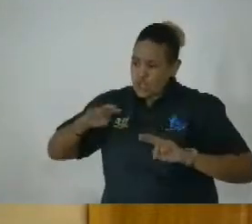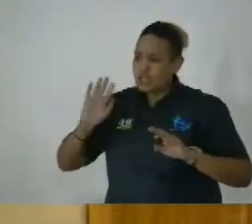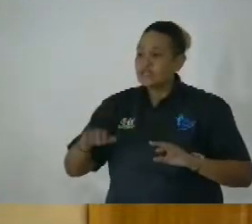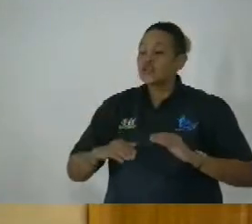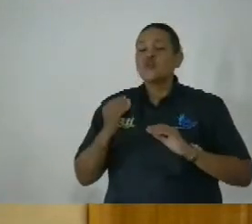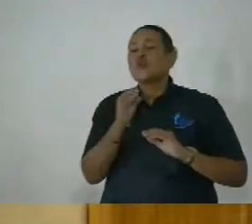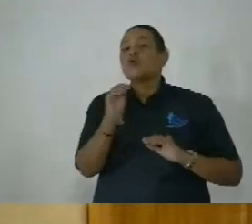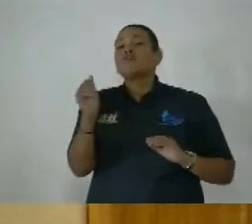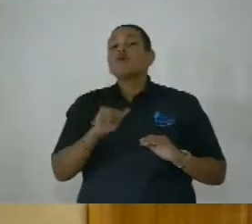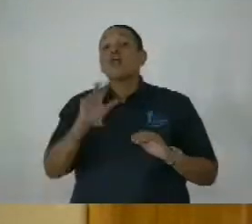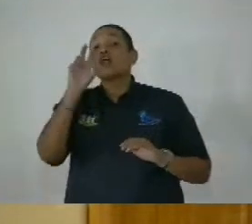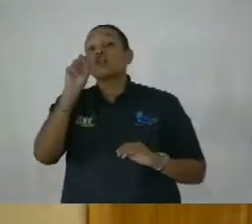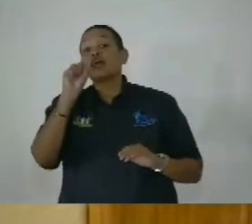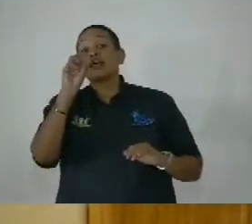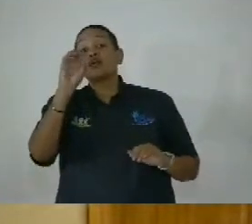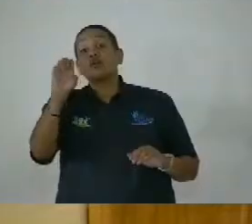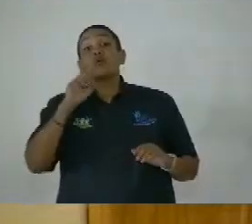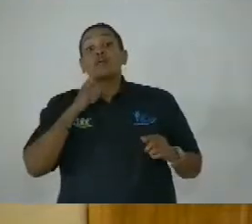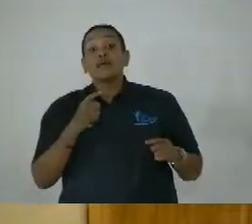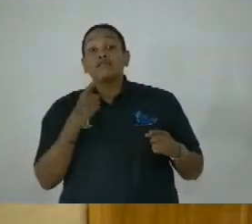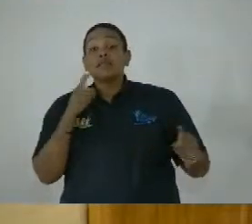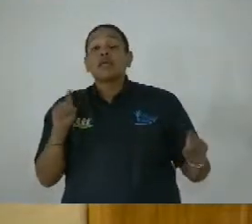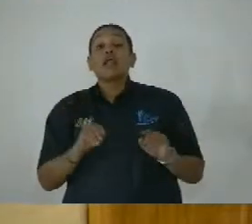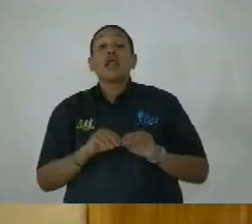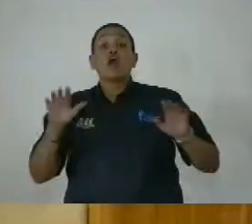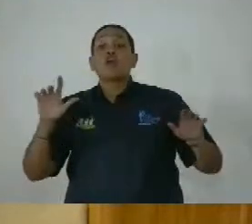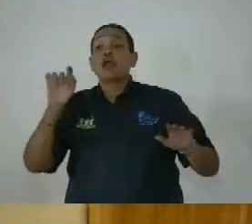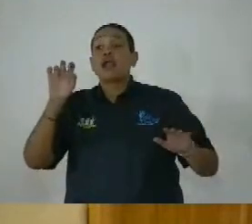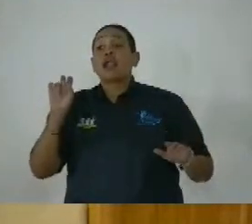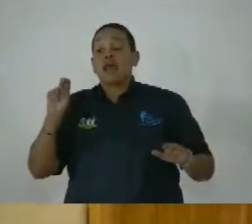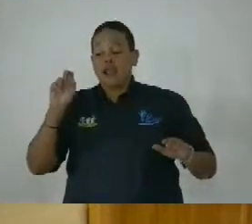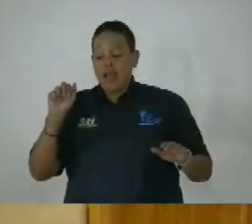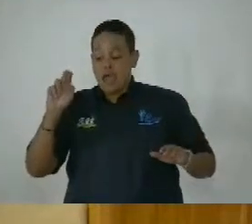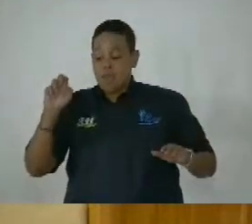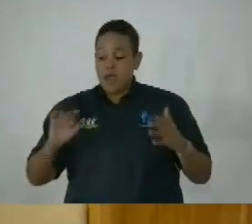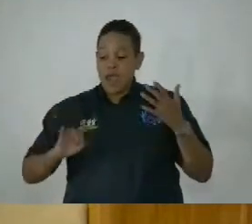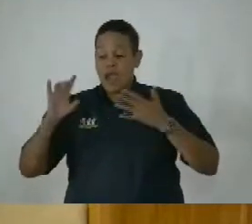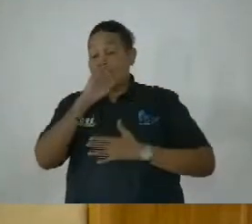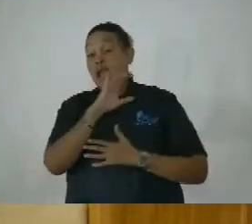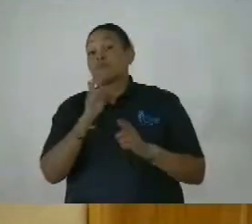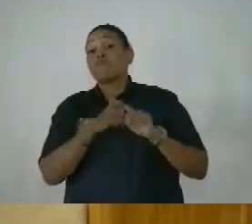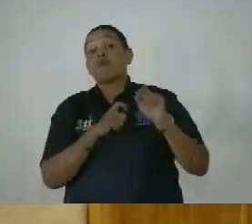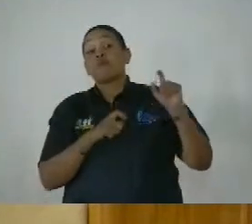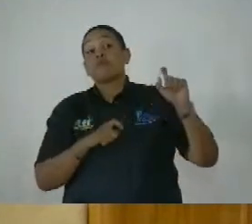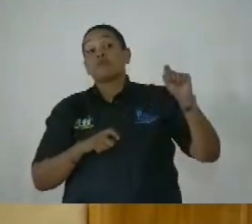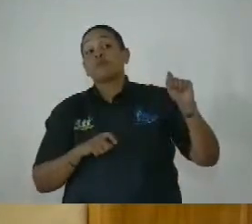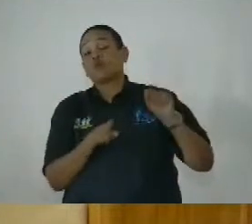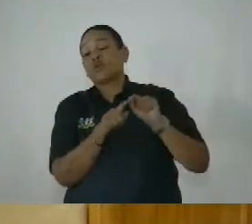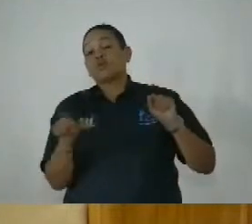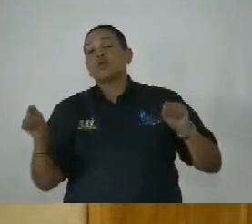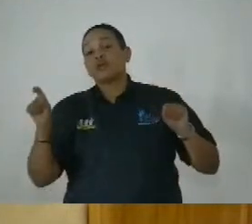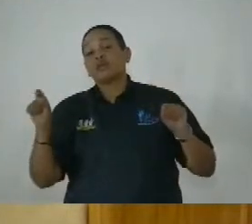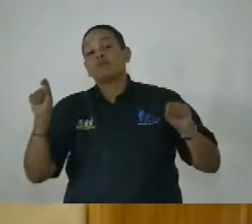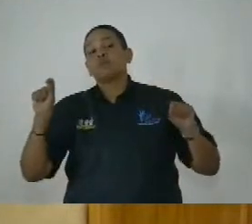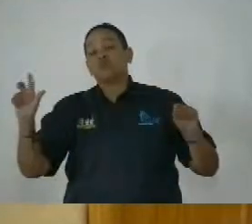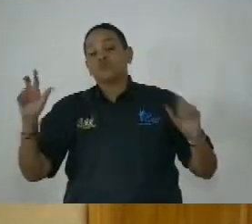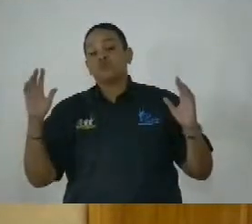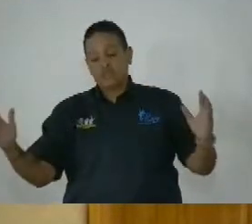30 state of public emergencies have been declared across the Latin American Caribbean region between April 2020 and April